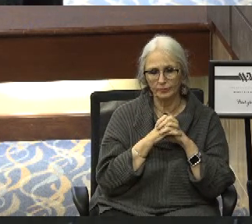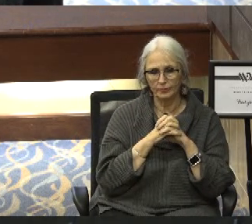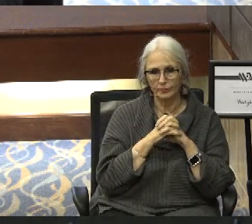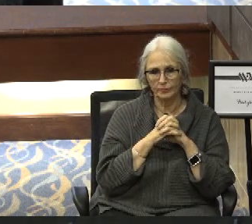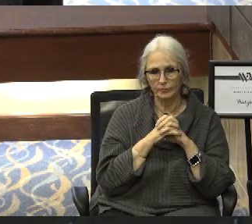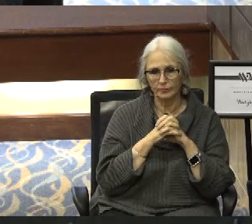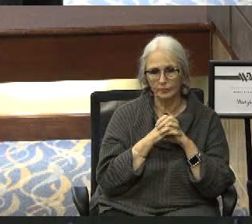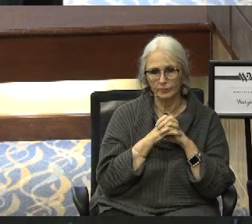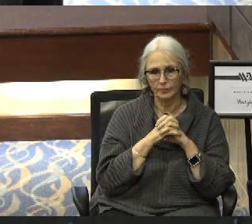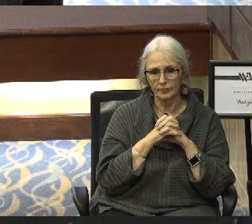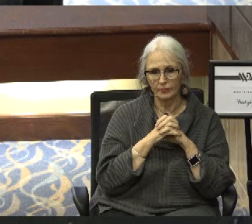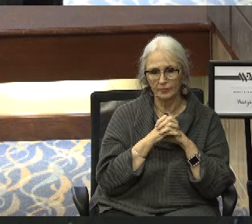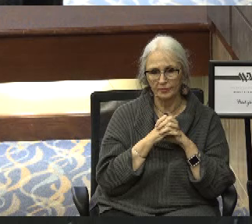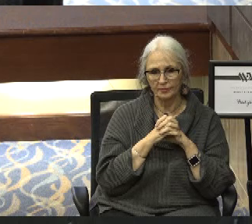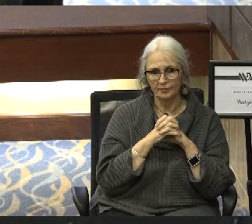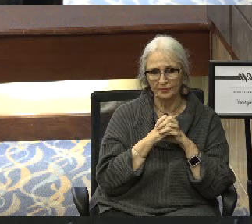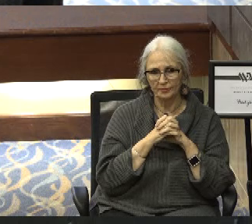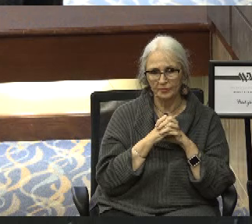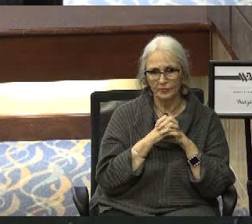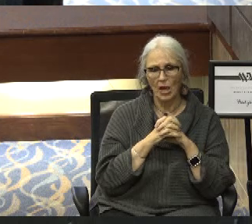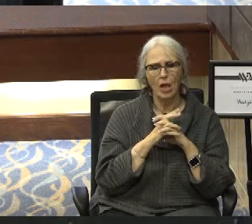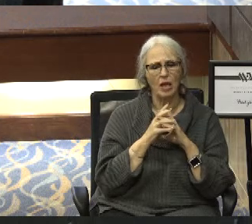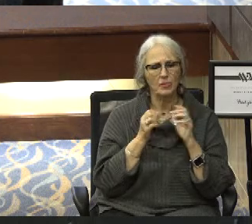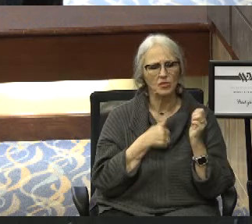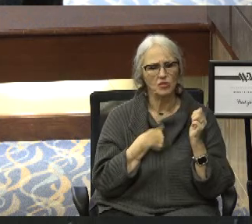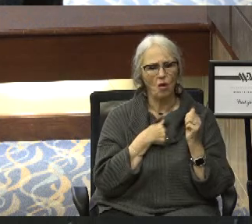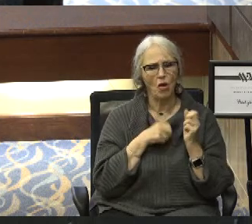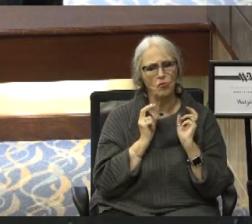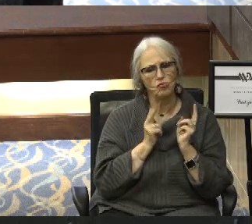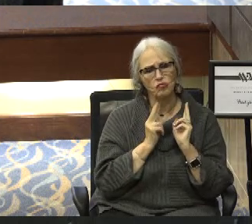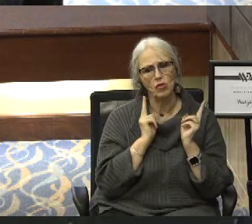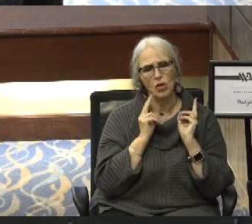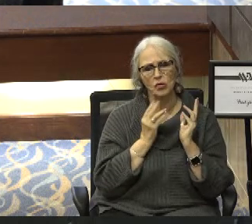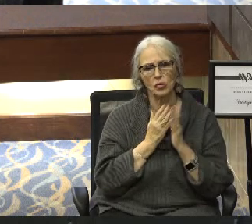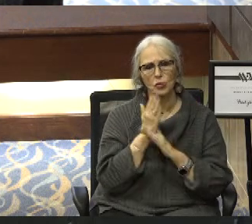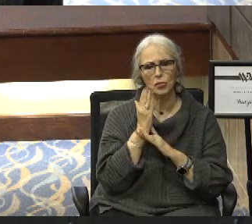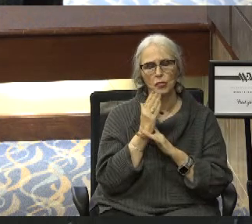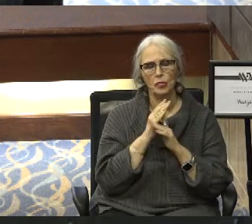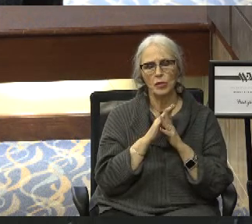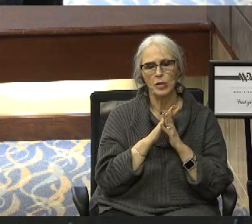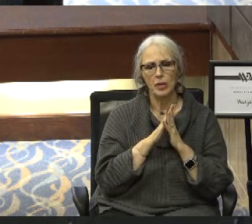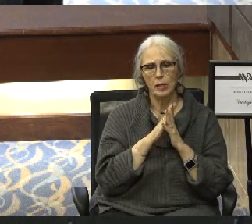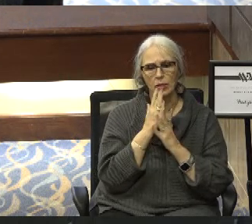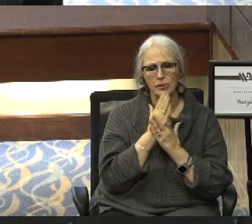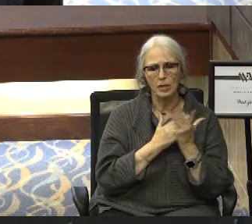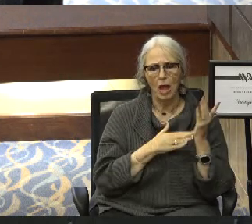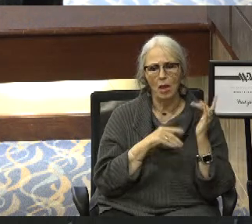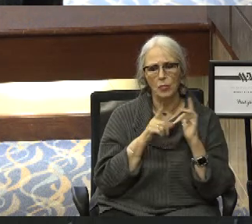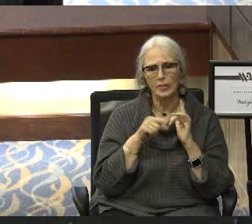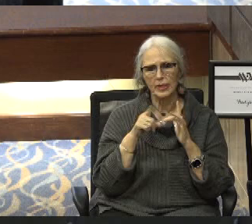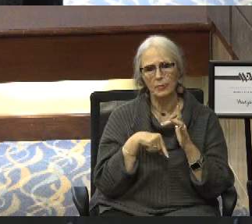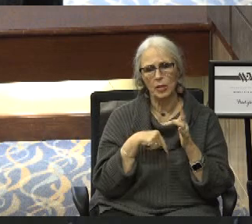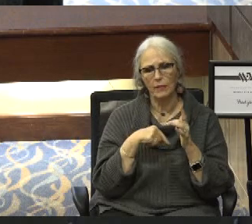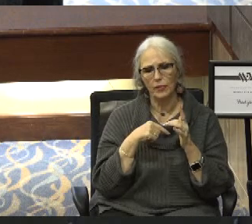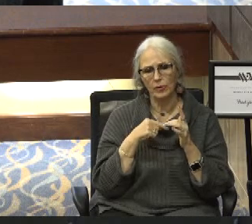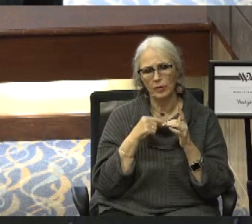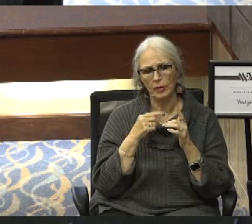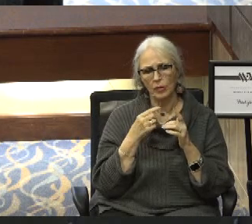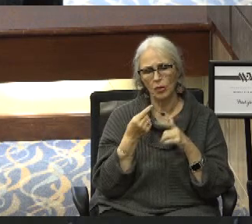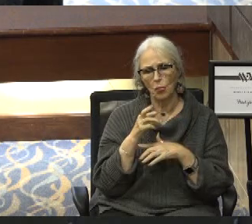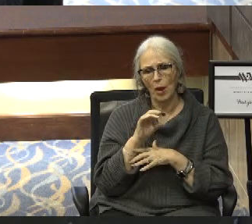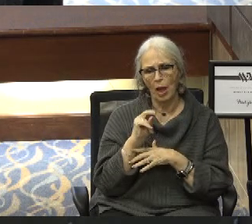I'll just make the comment, I'm sorry we made you rush through this, because I mean, some of the slides you had to skip over are very compelling and kind of the groundwork